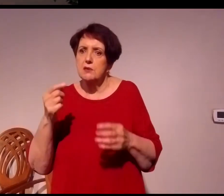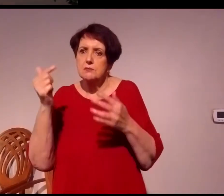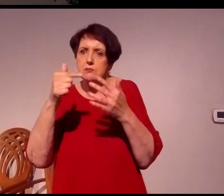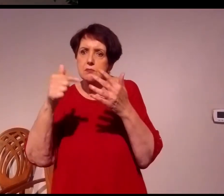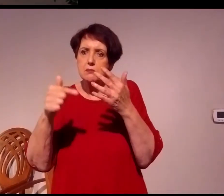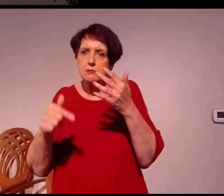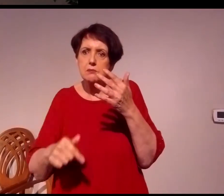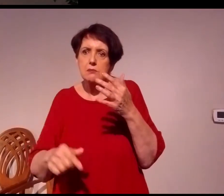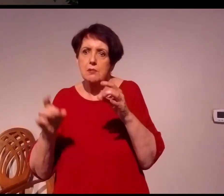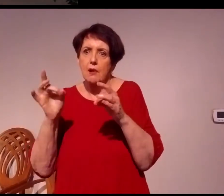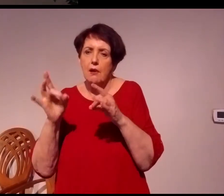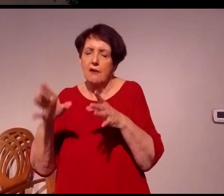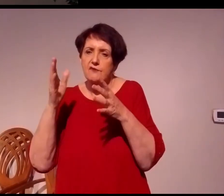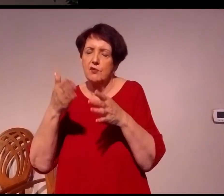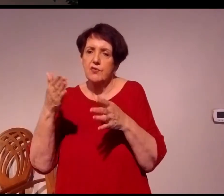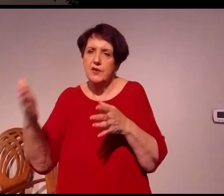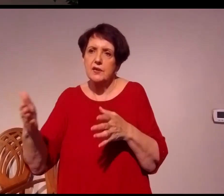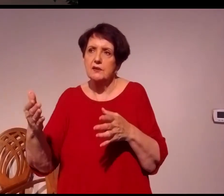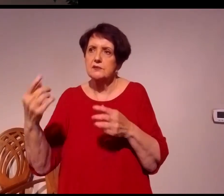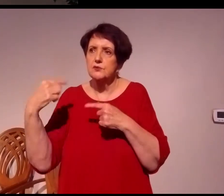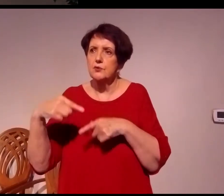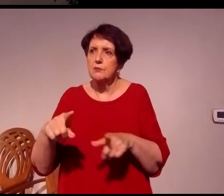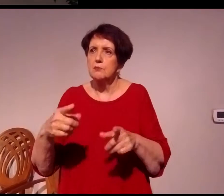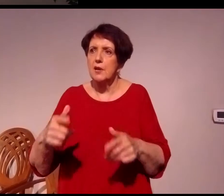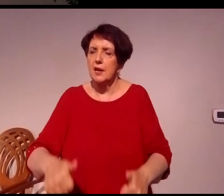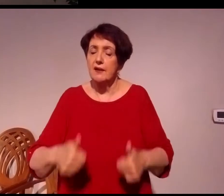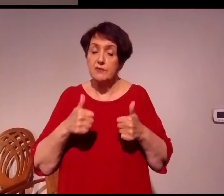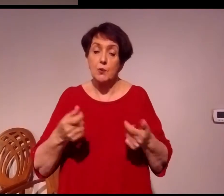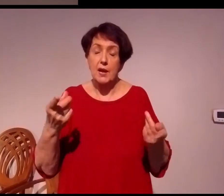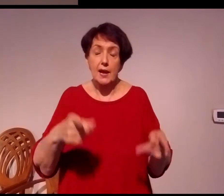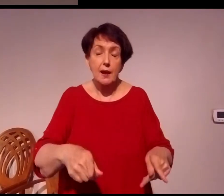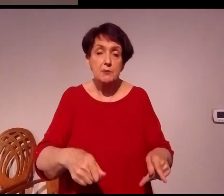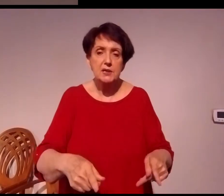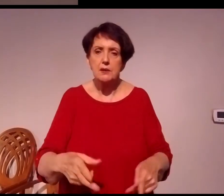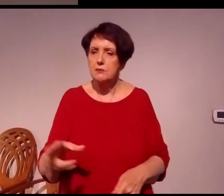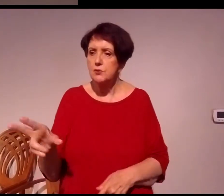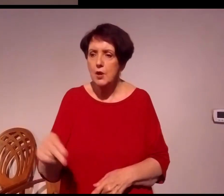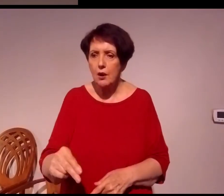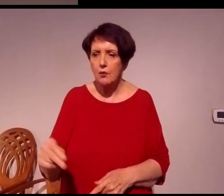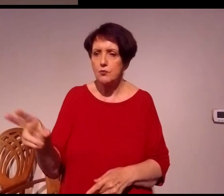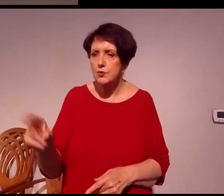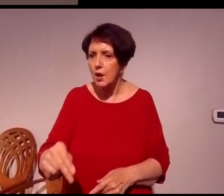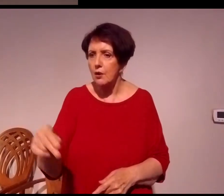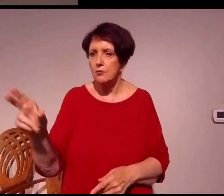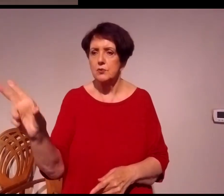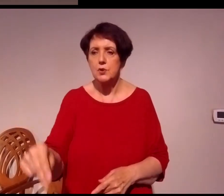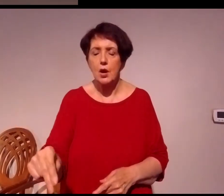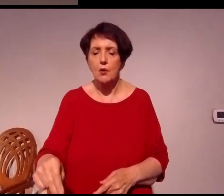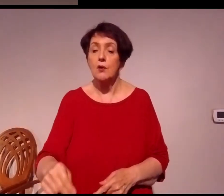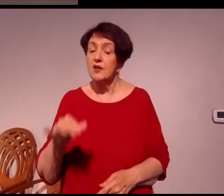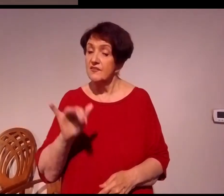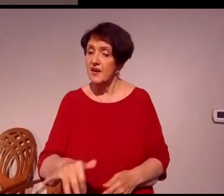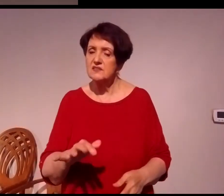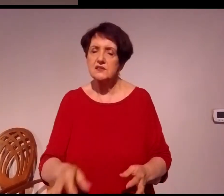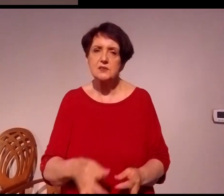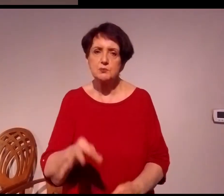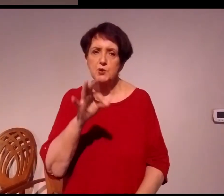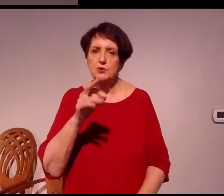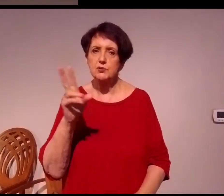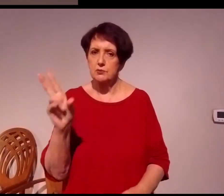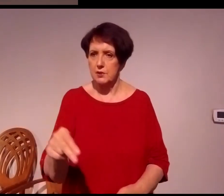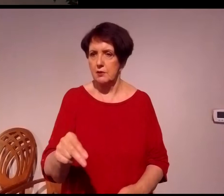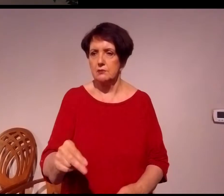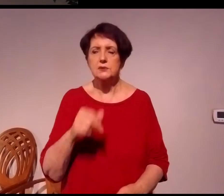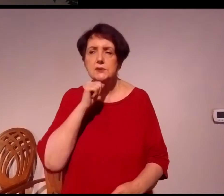over the course of my lifetime. No, no, no. This spiritual no is the no, this is not the spiritual truth about